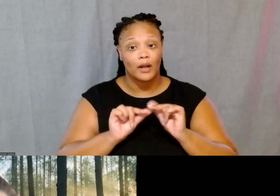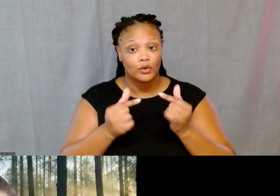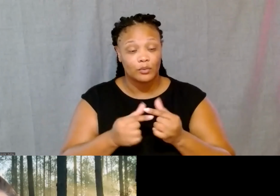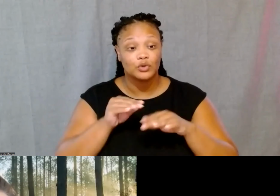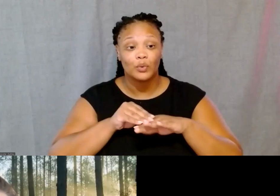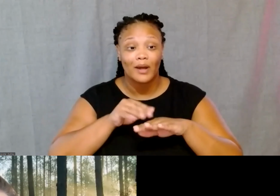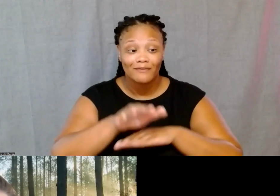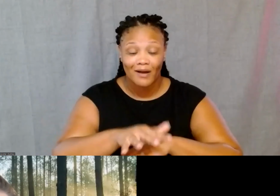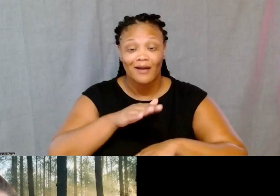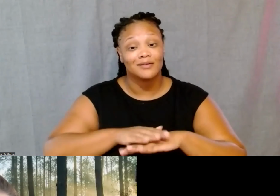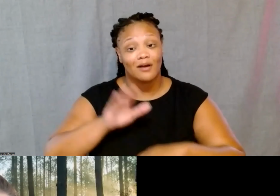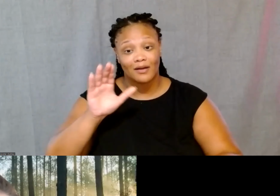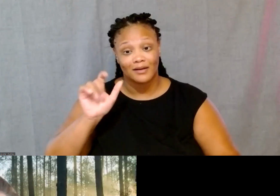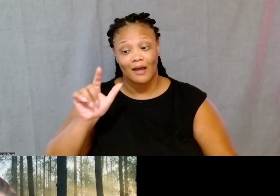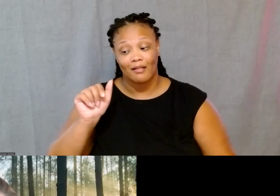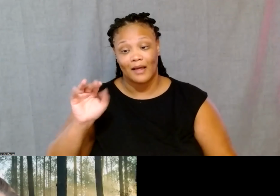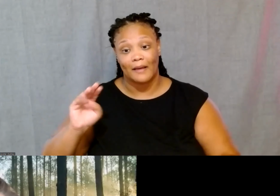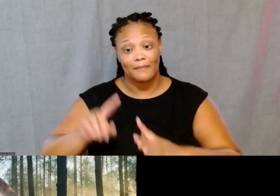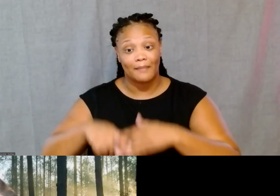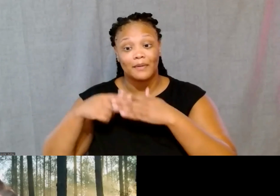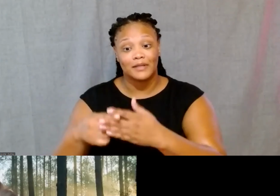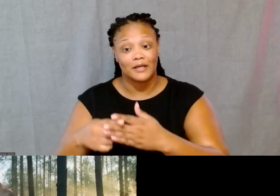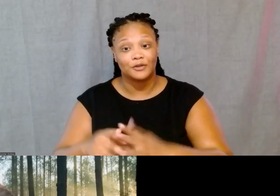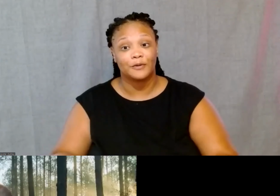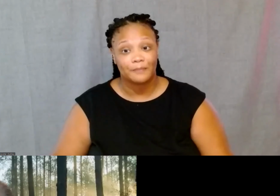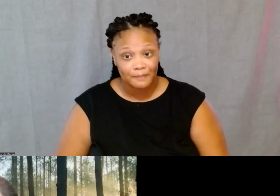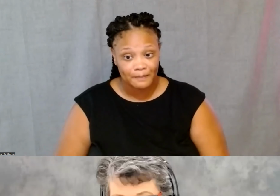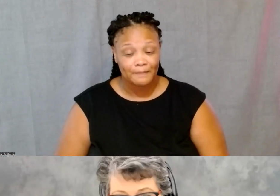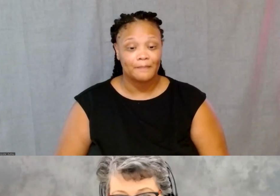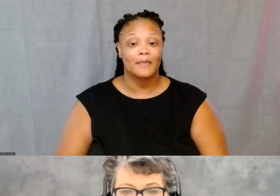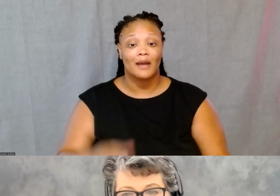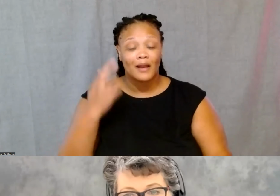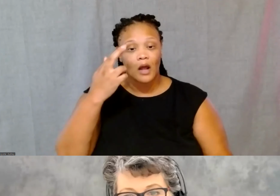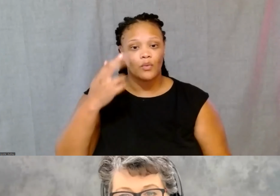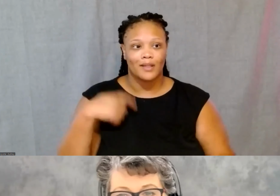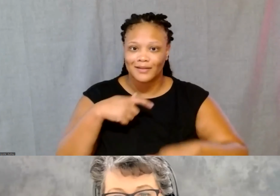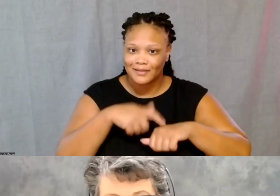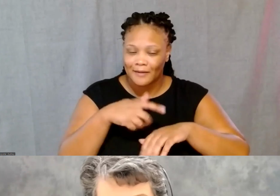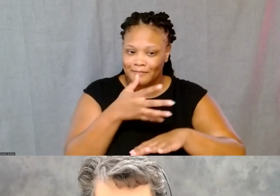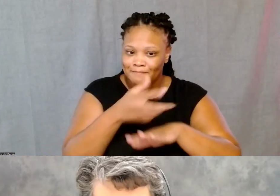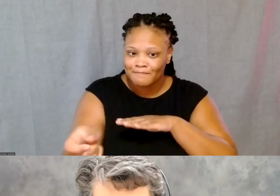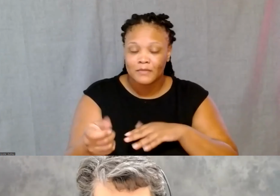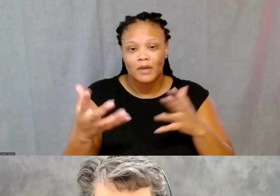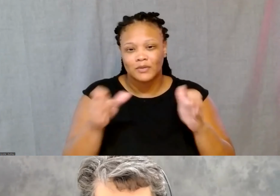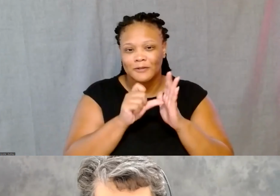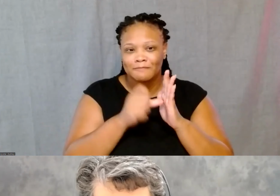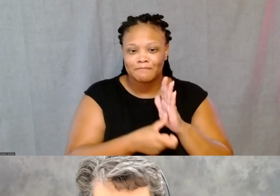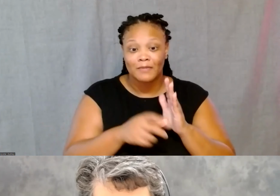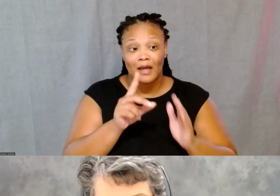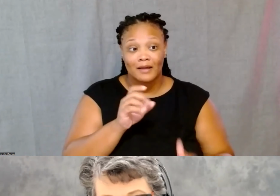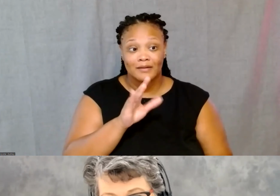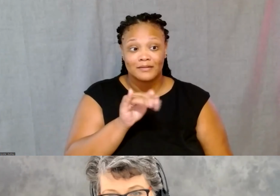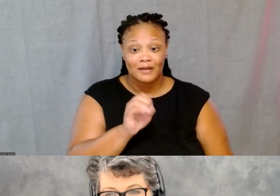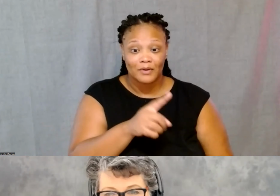implementation of CalAIM. Thanks so much. Yeah, and I realize we're right at time. Just want to underscore, Debbie, you've got